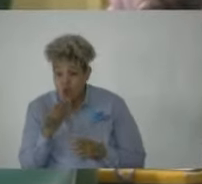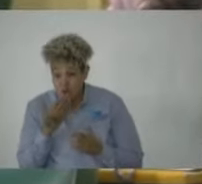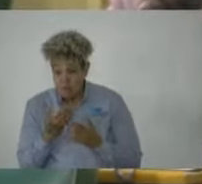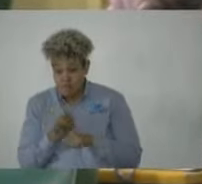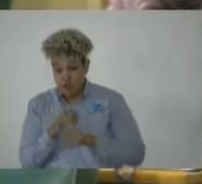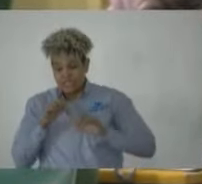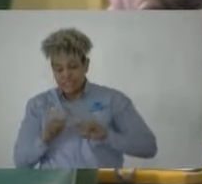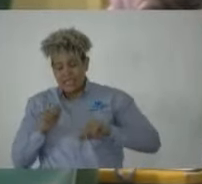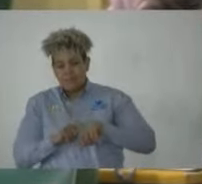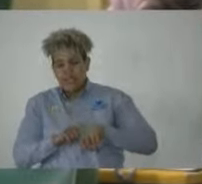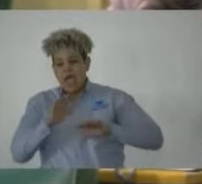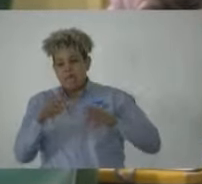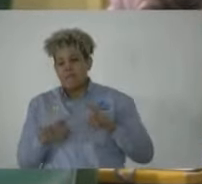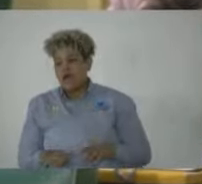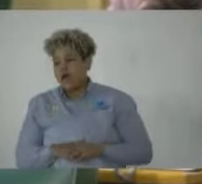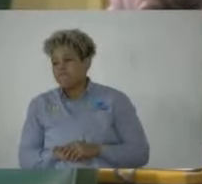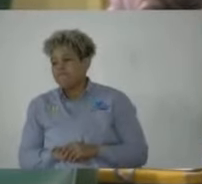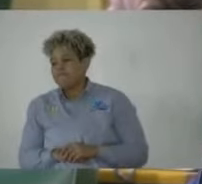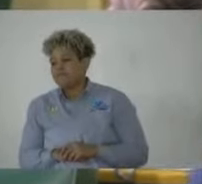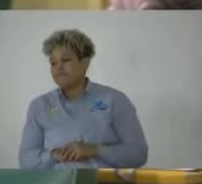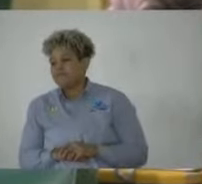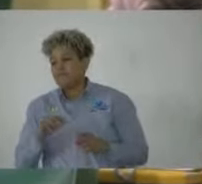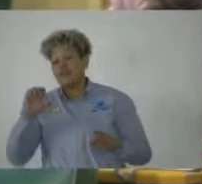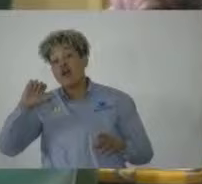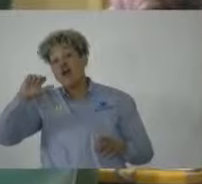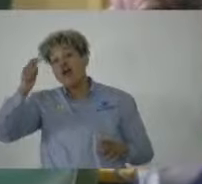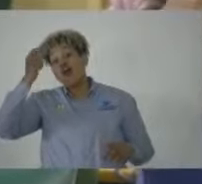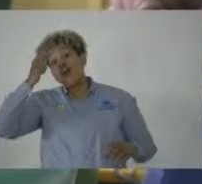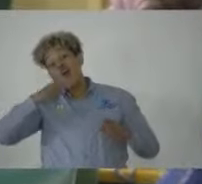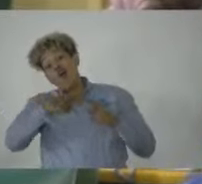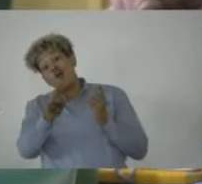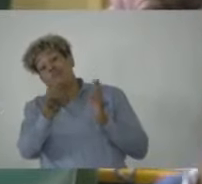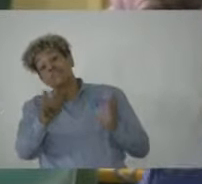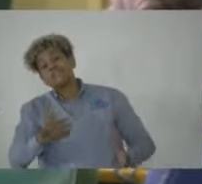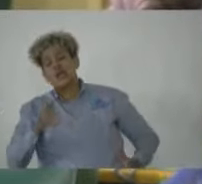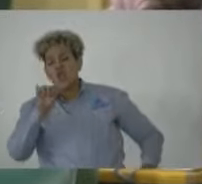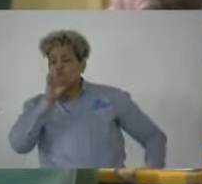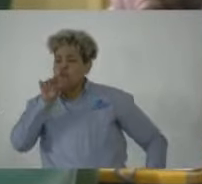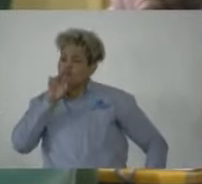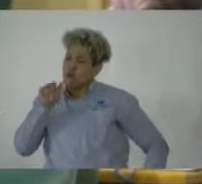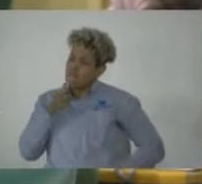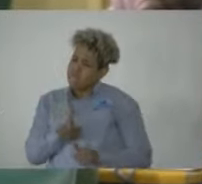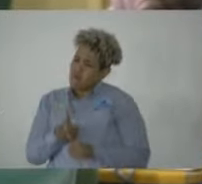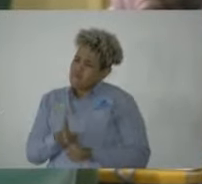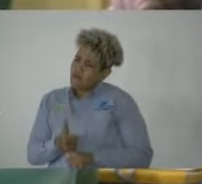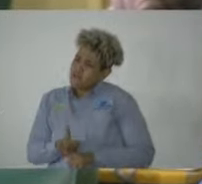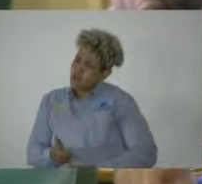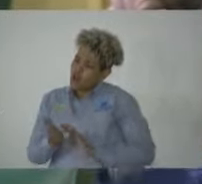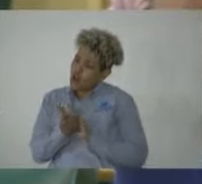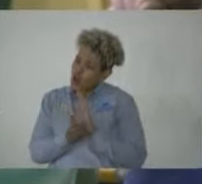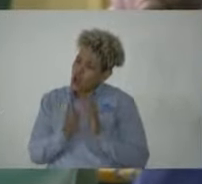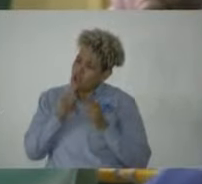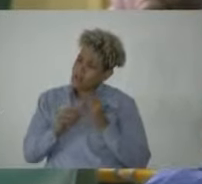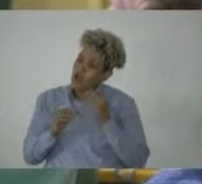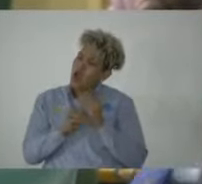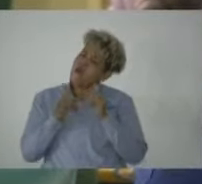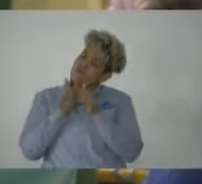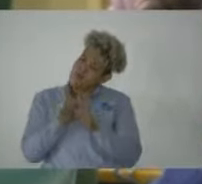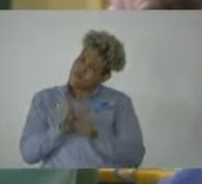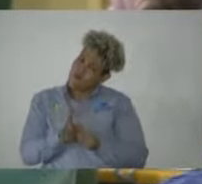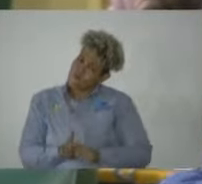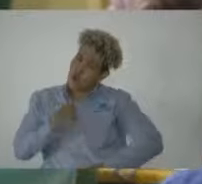kind. The other side likes to talk about observing the law and about